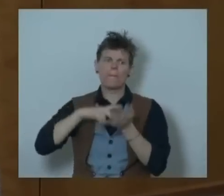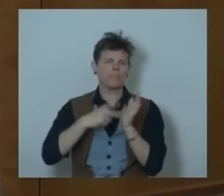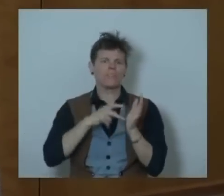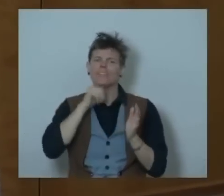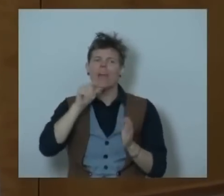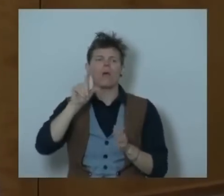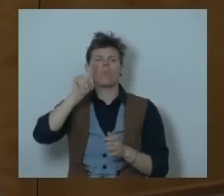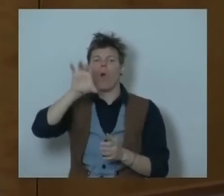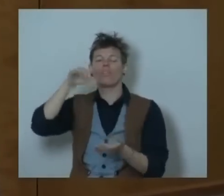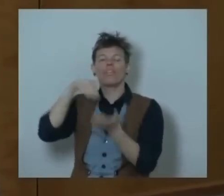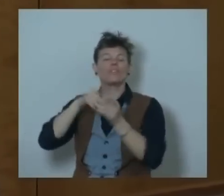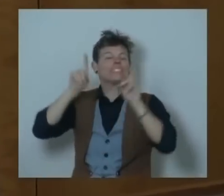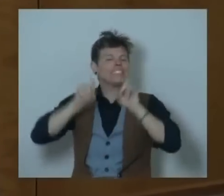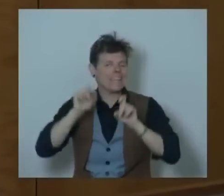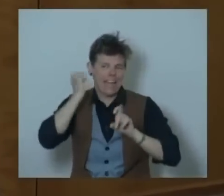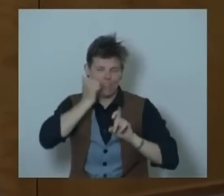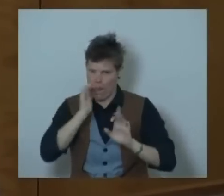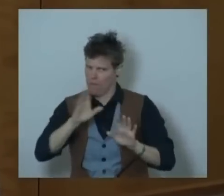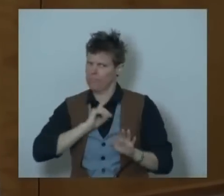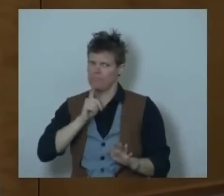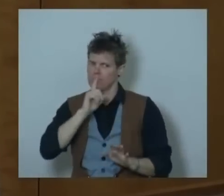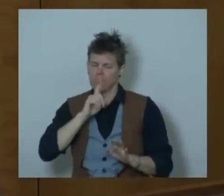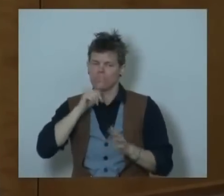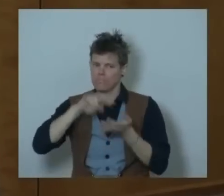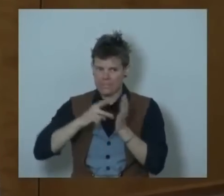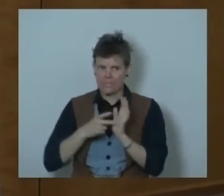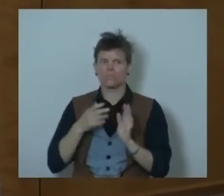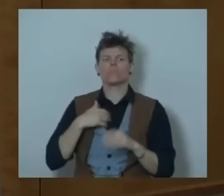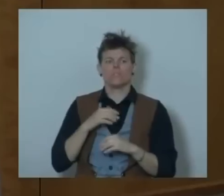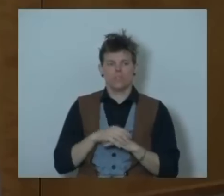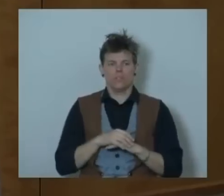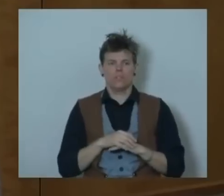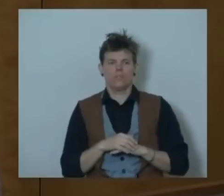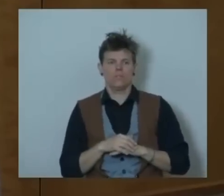we have a very high testing rate per 100,000. And if we could maintain